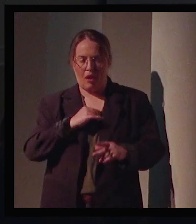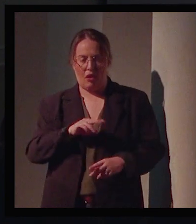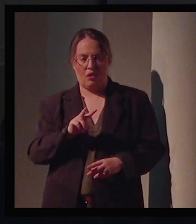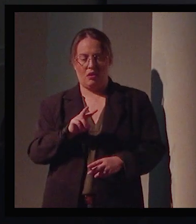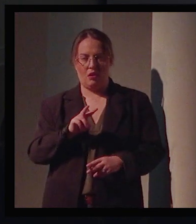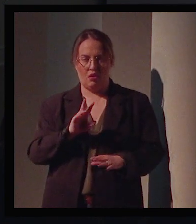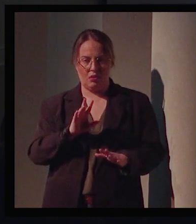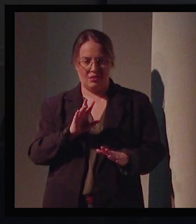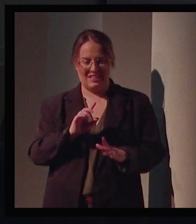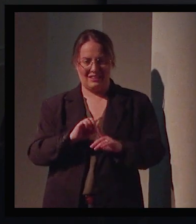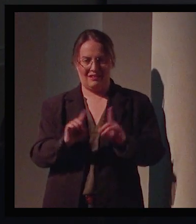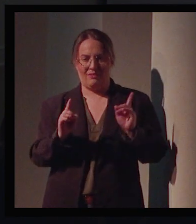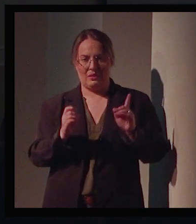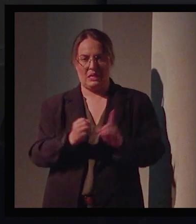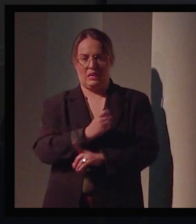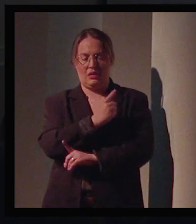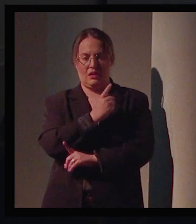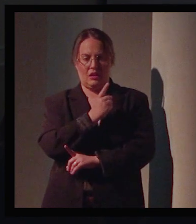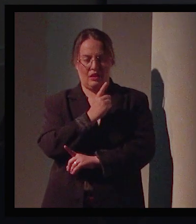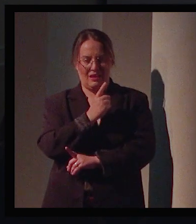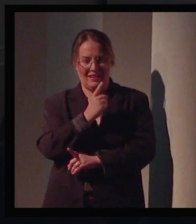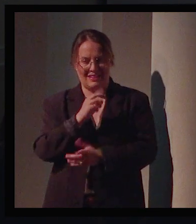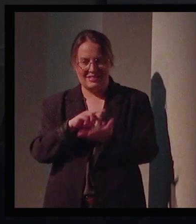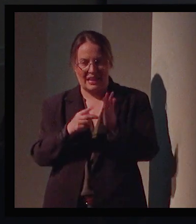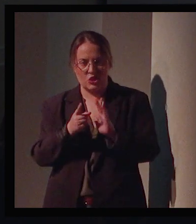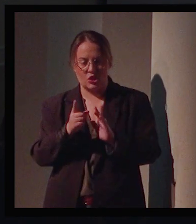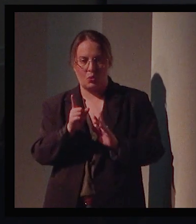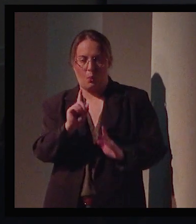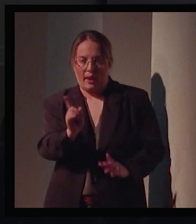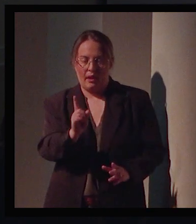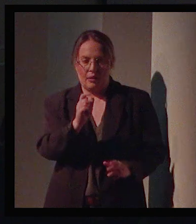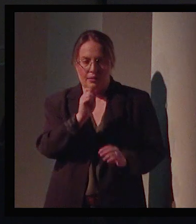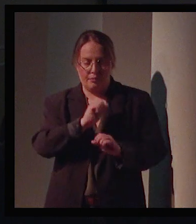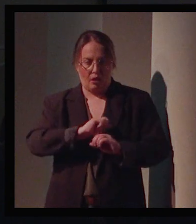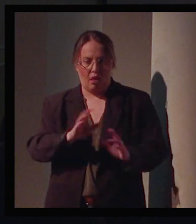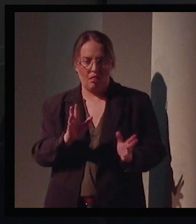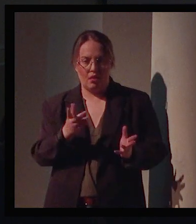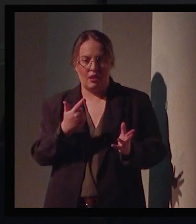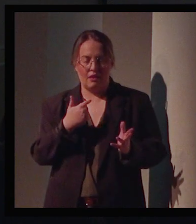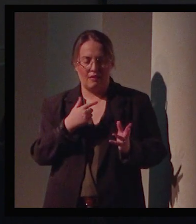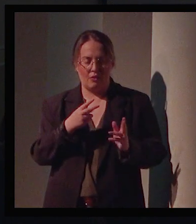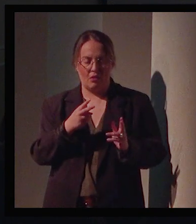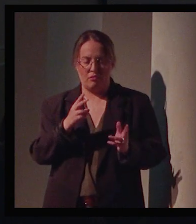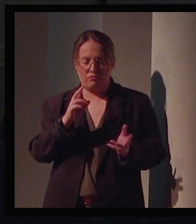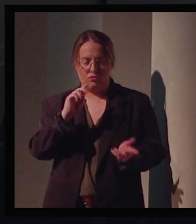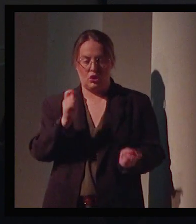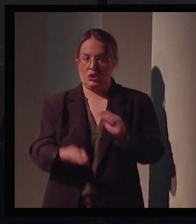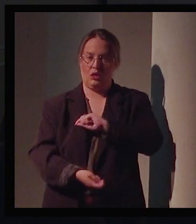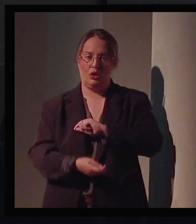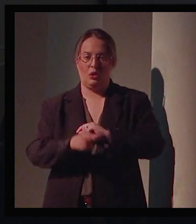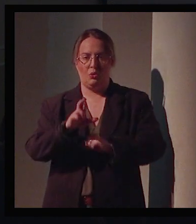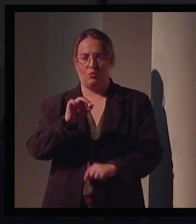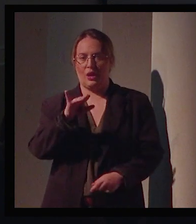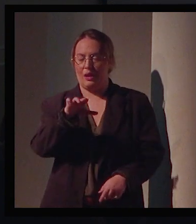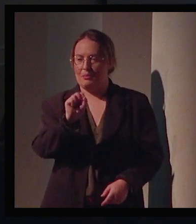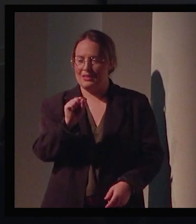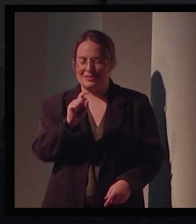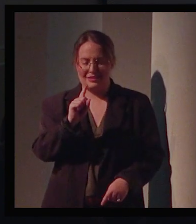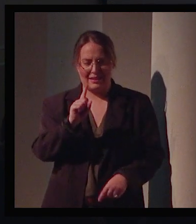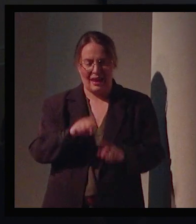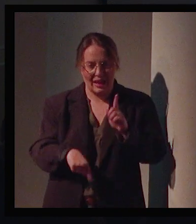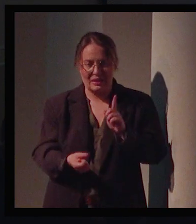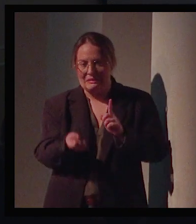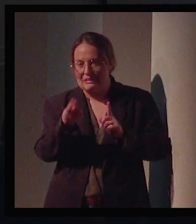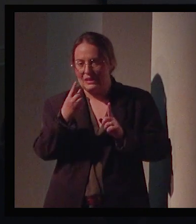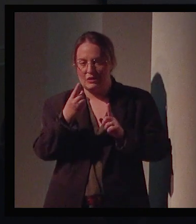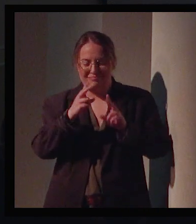intention. I'm looking for his and I can't find it. It is a rebus blown out of proportion, which no one will ever unravel,"